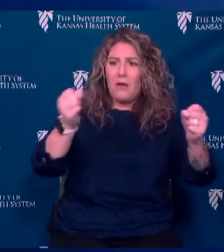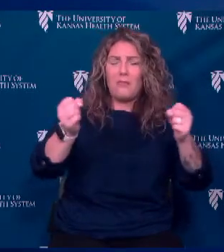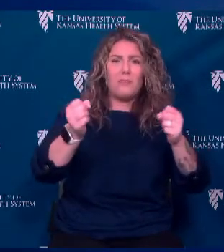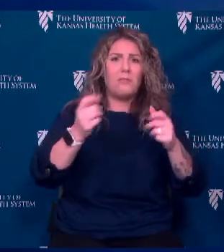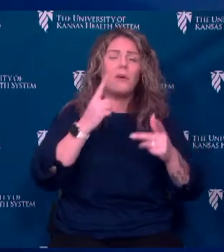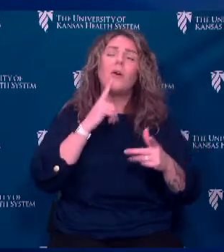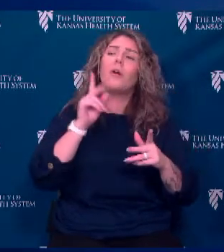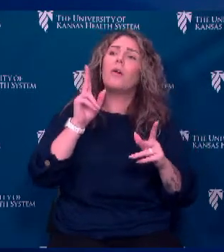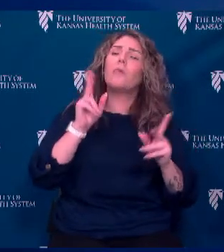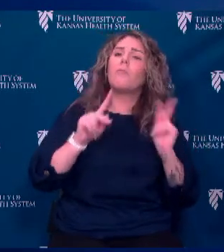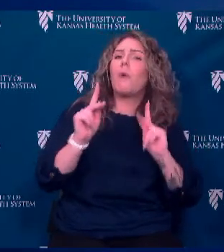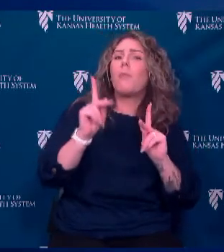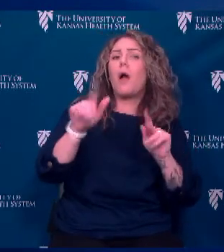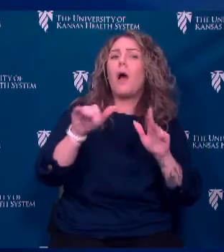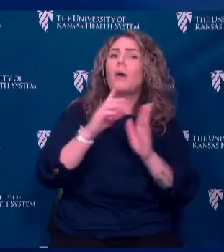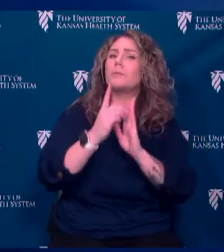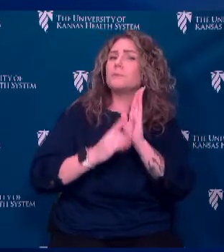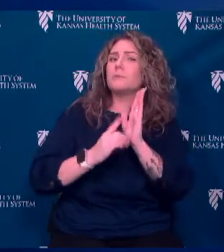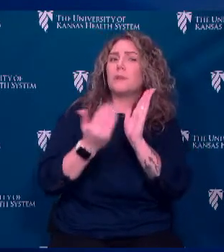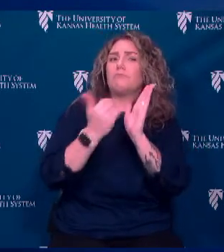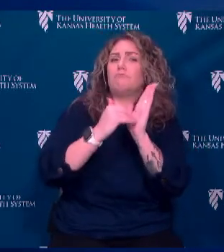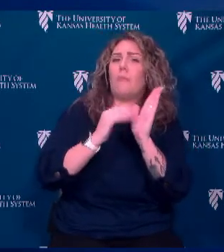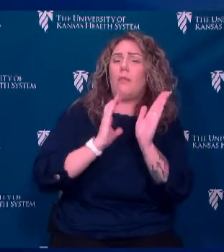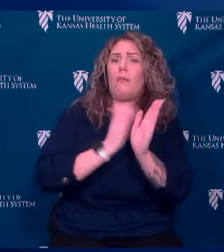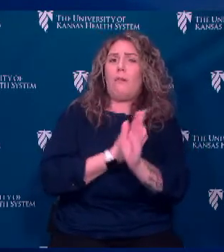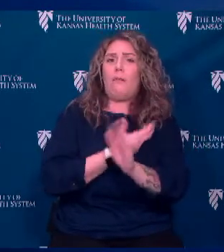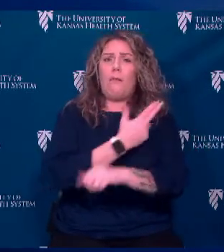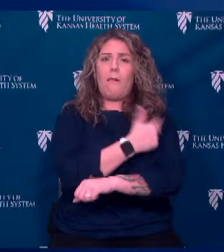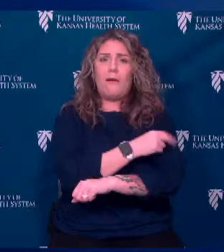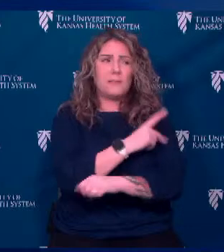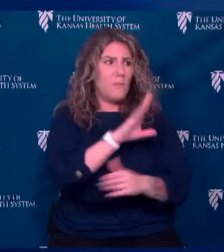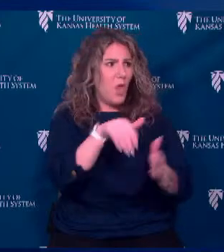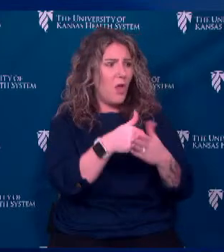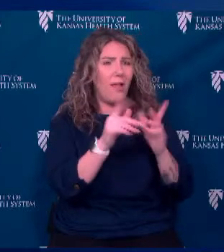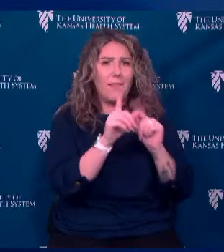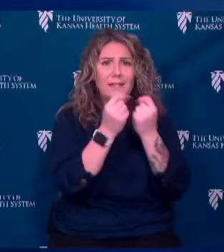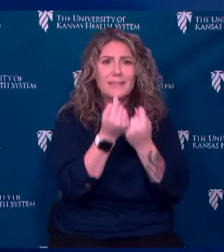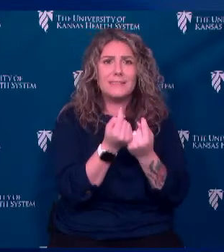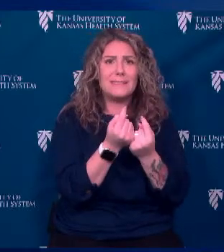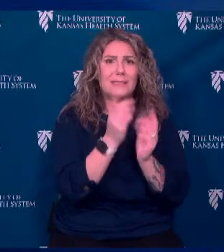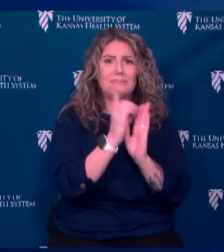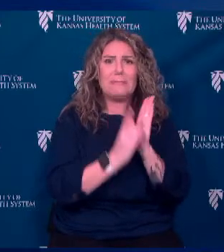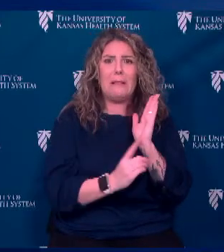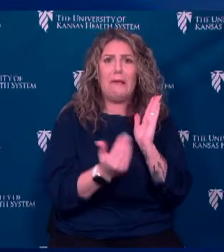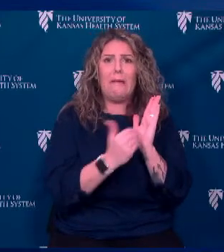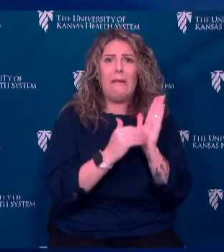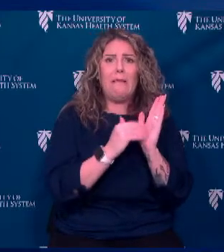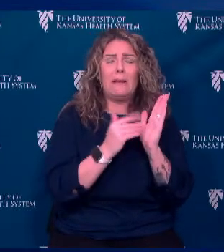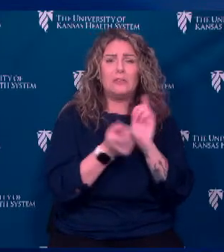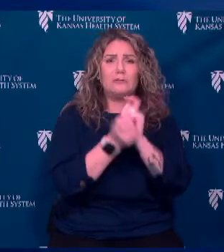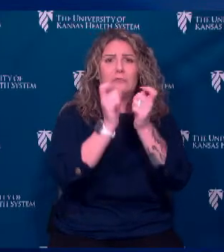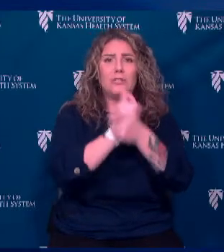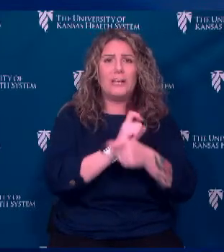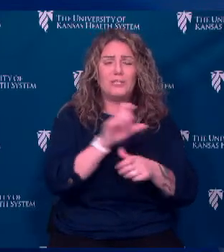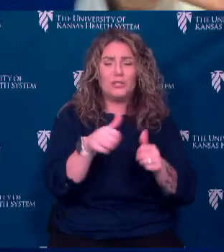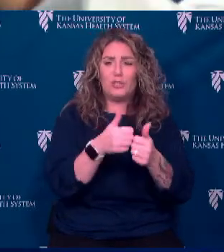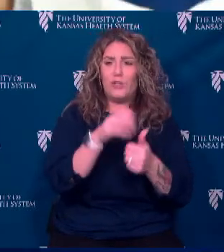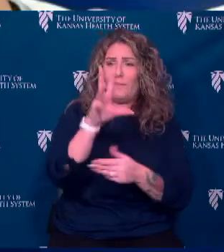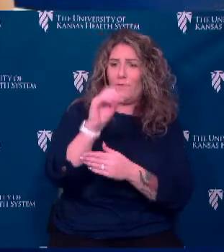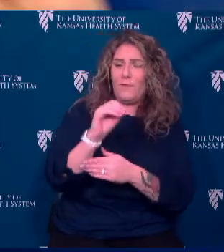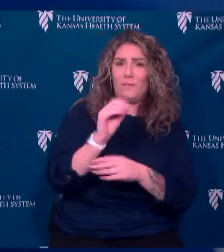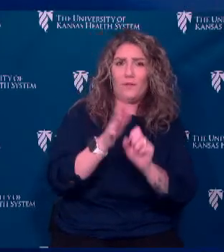Let's take care of COVID. And we've done that. I think all our teams have done that. The challenge is if you have 50 COVID patients or if you